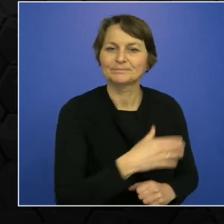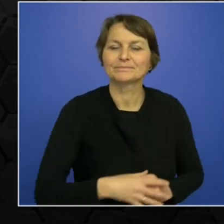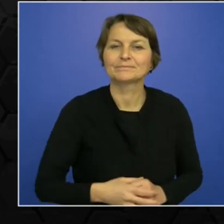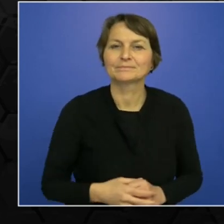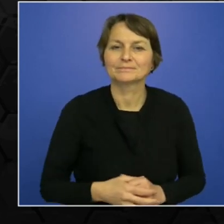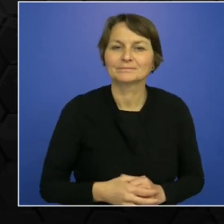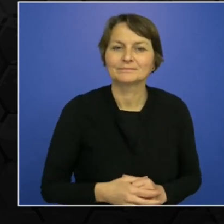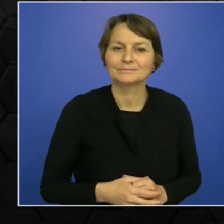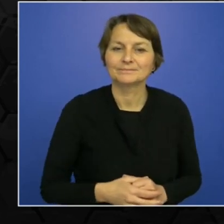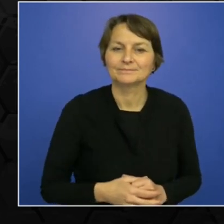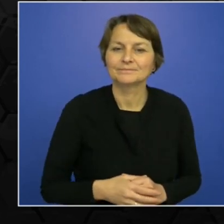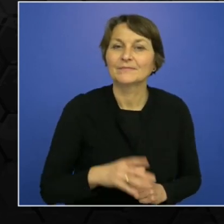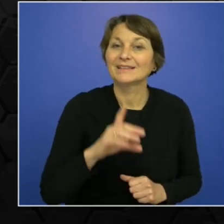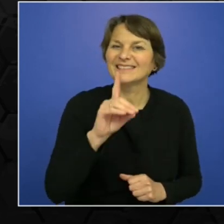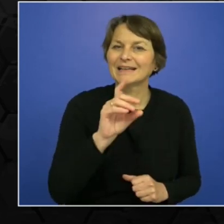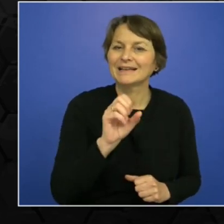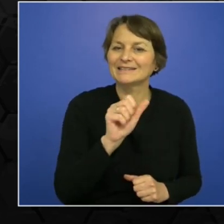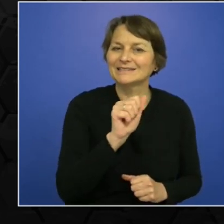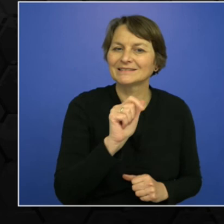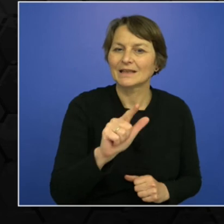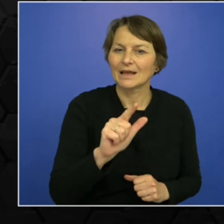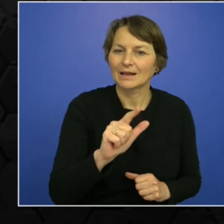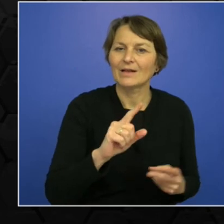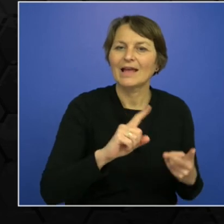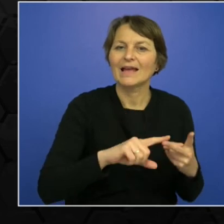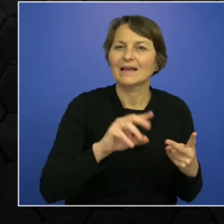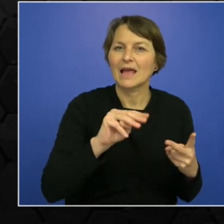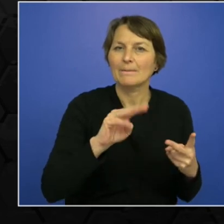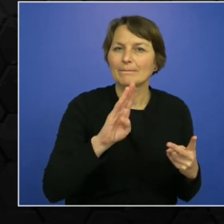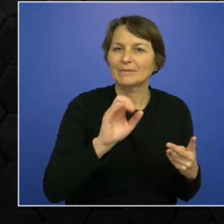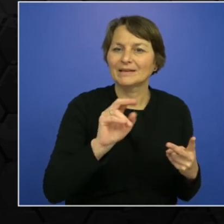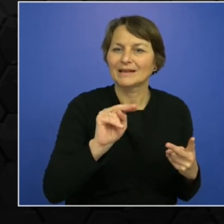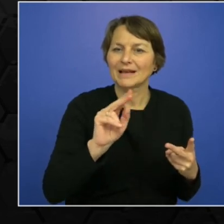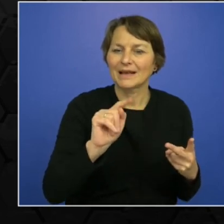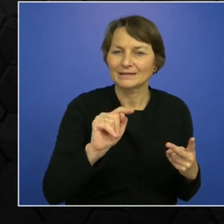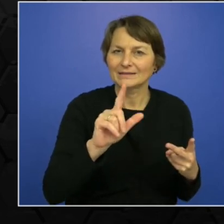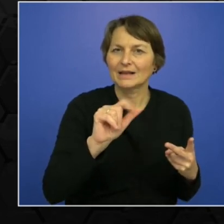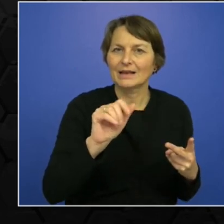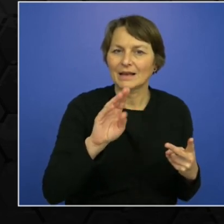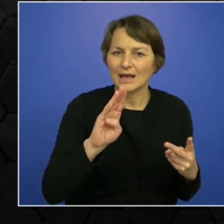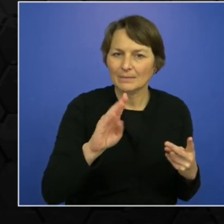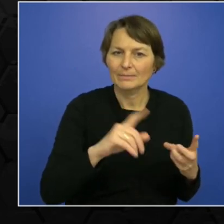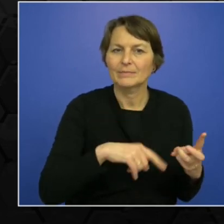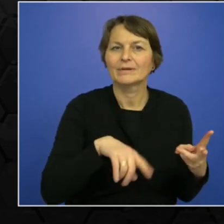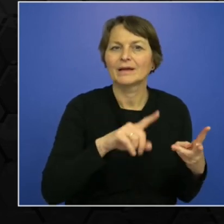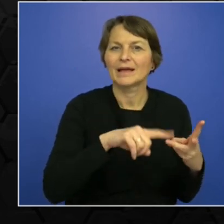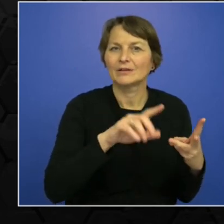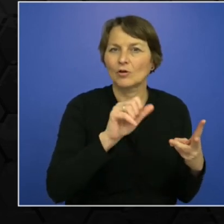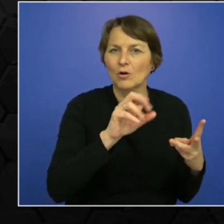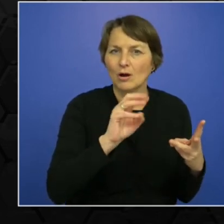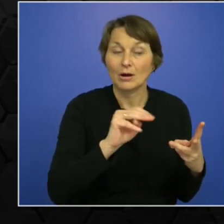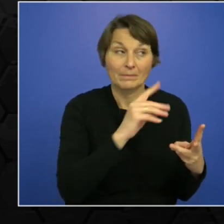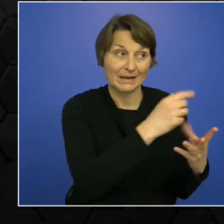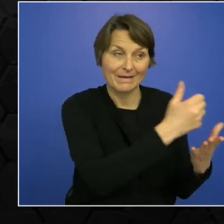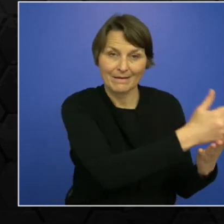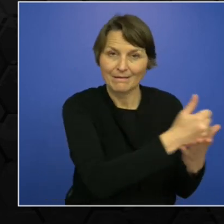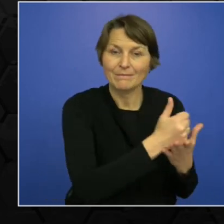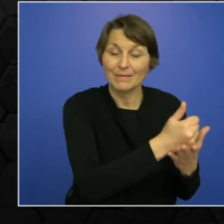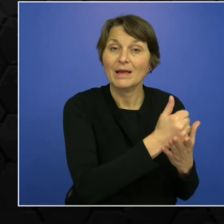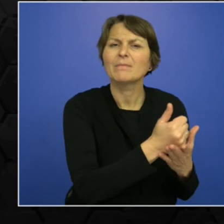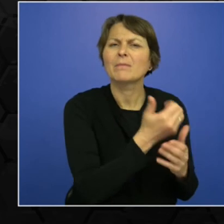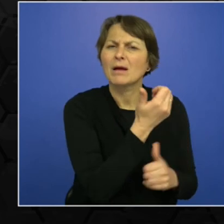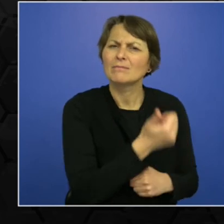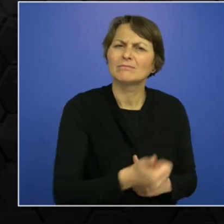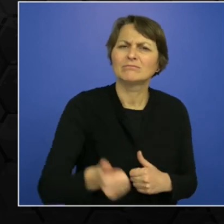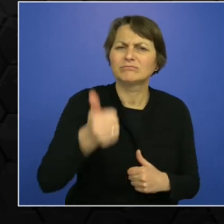which who donated the sensors. That's the CEO, she donated the sensors to us. And we have our director from DPL,